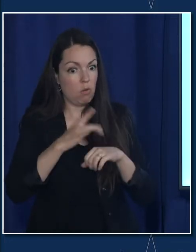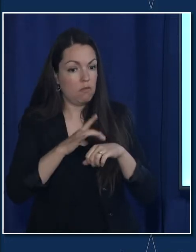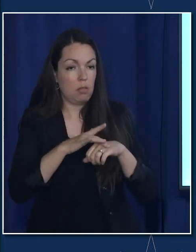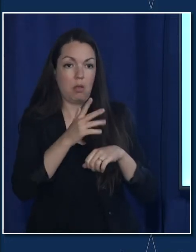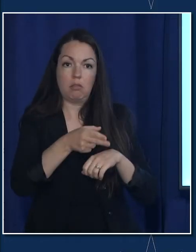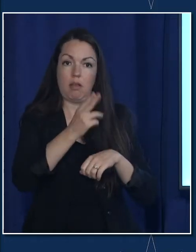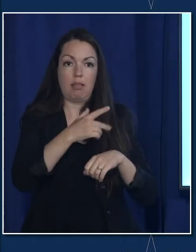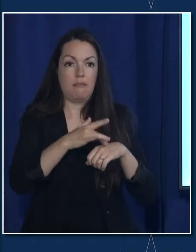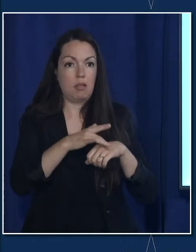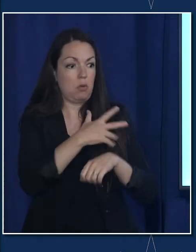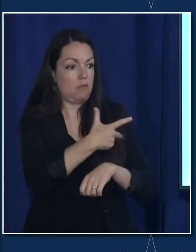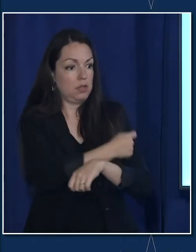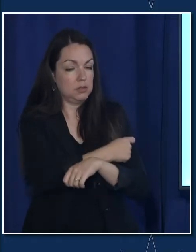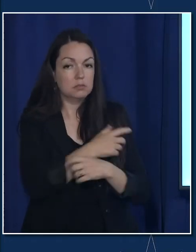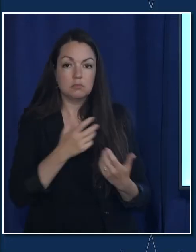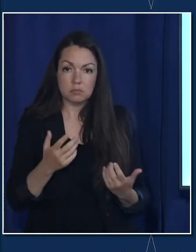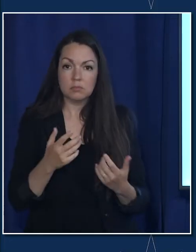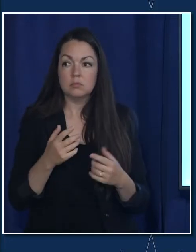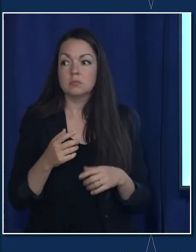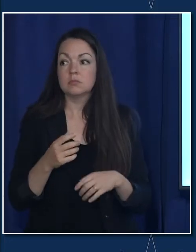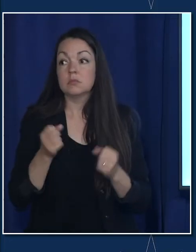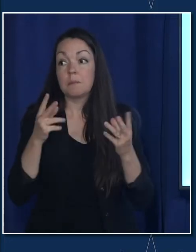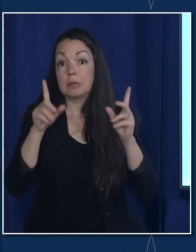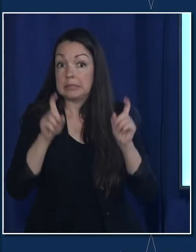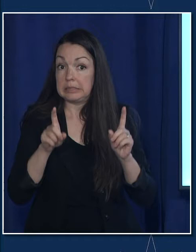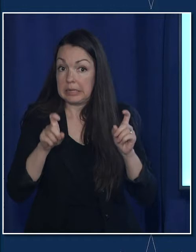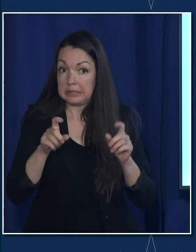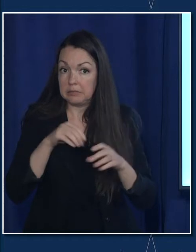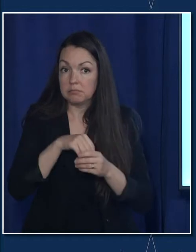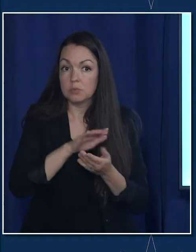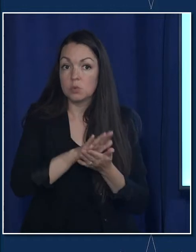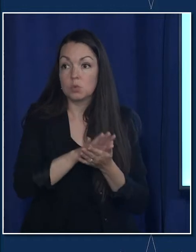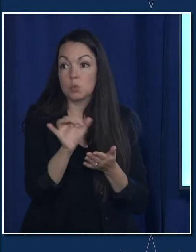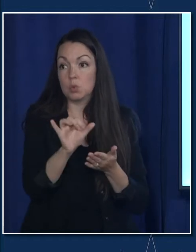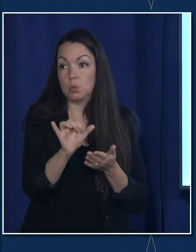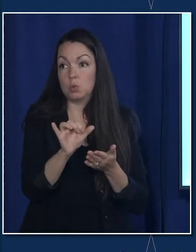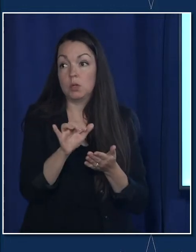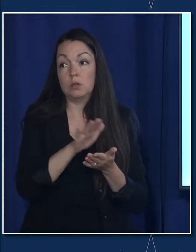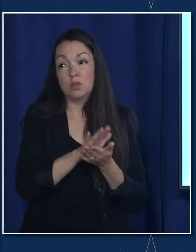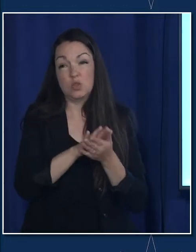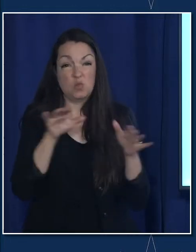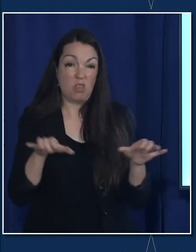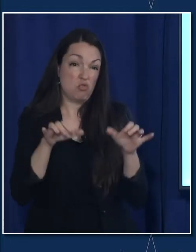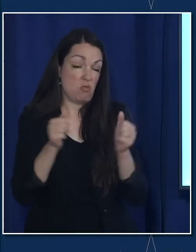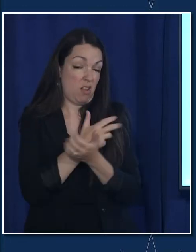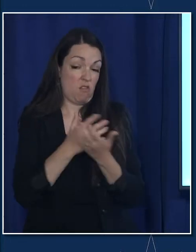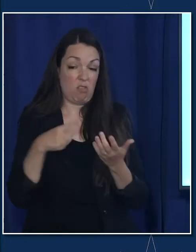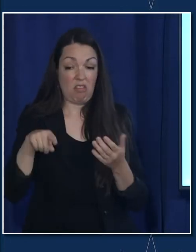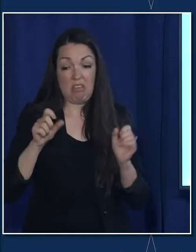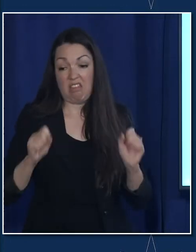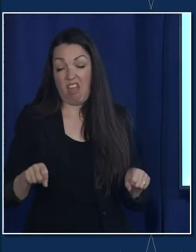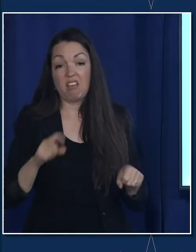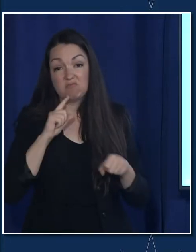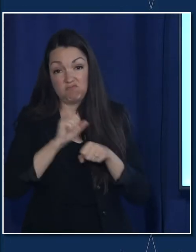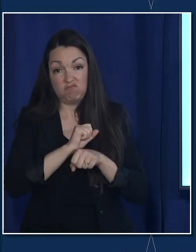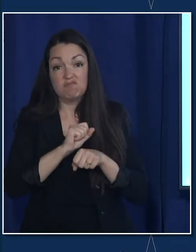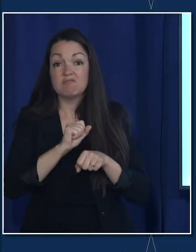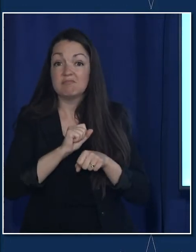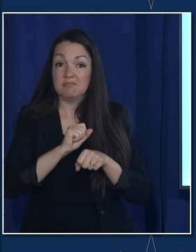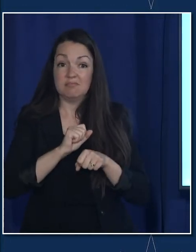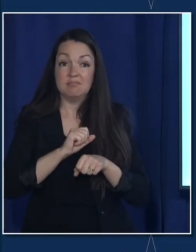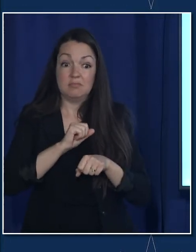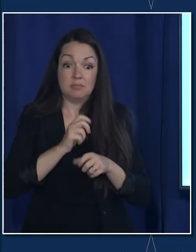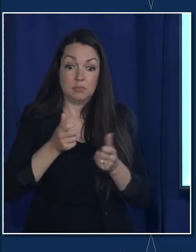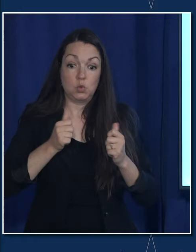available is what makes it important. There's a lot of testing available in schools too, and schools are doing everything they can here truly to work